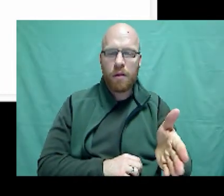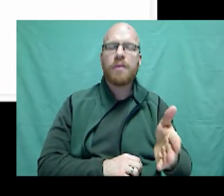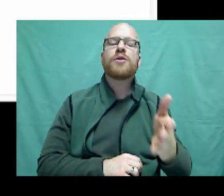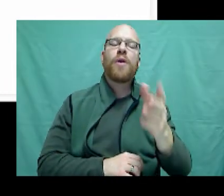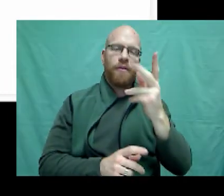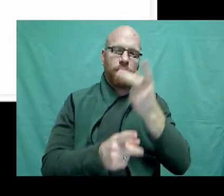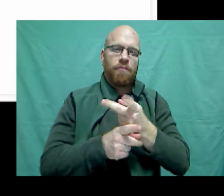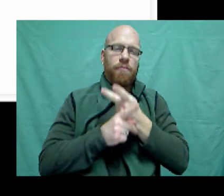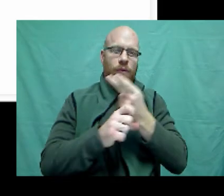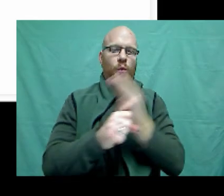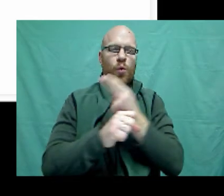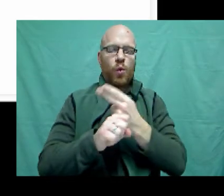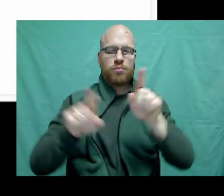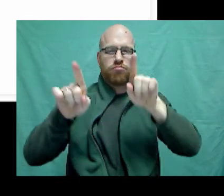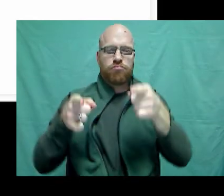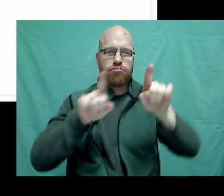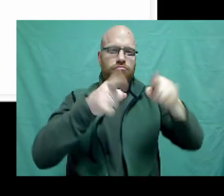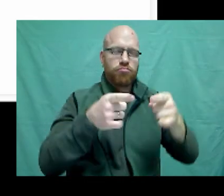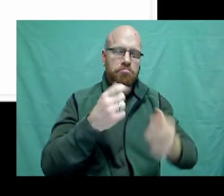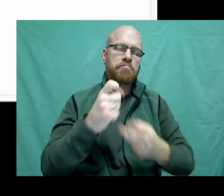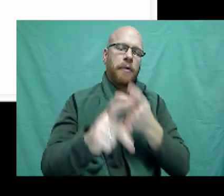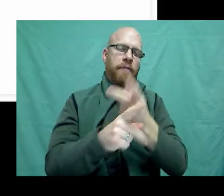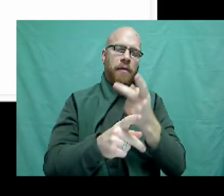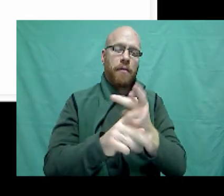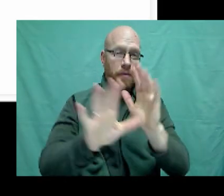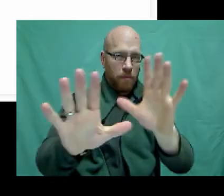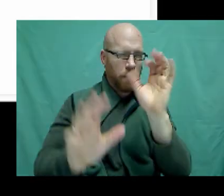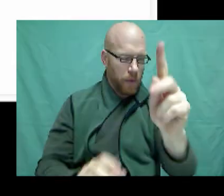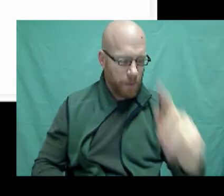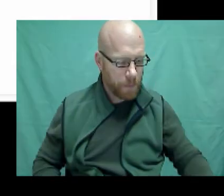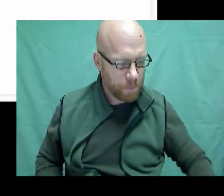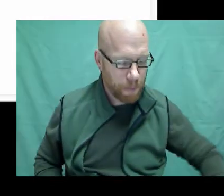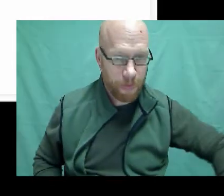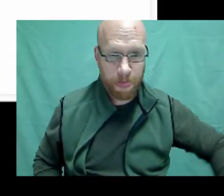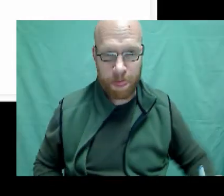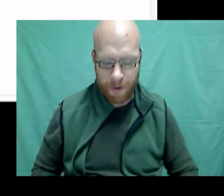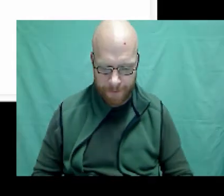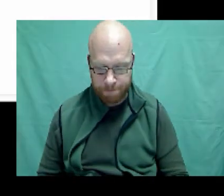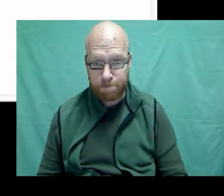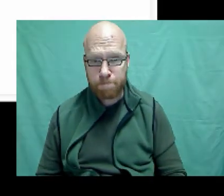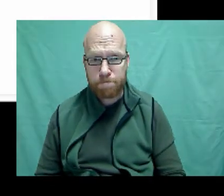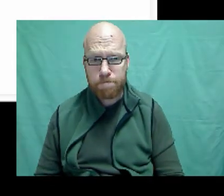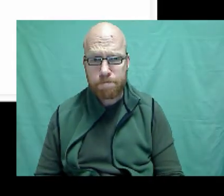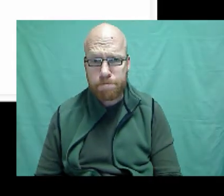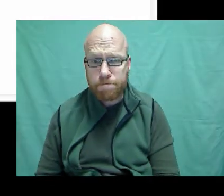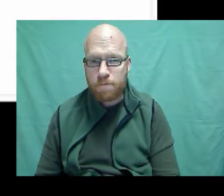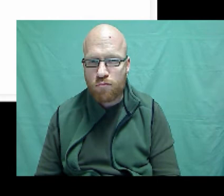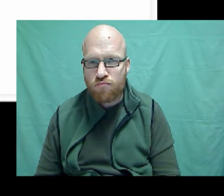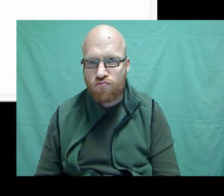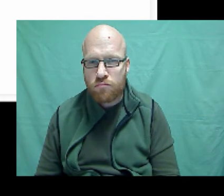wrong answer. So if you use parentheses, you're more guaranteed to get the correct answer.